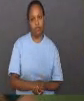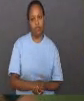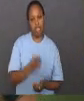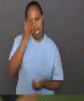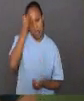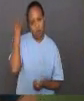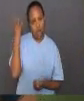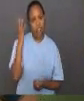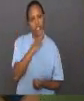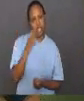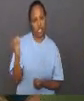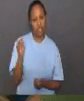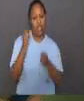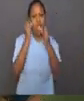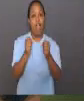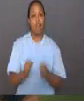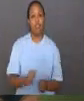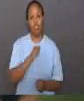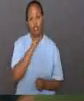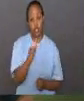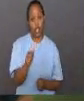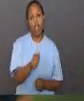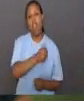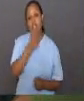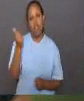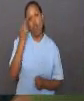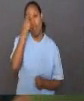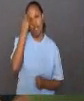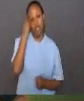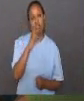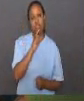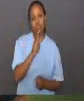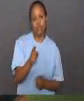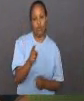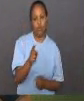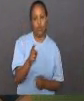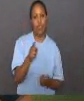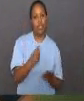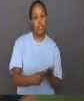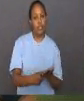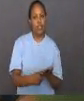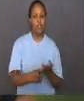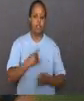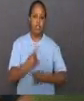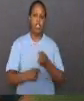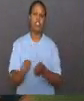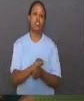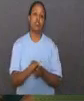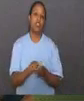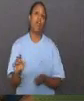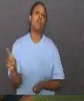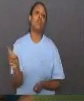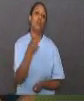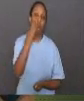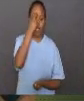Ignorance and intolerance are other reasons why the heinous act of genocide